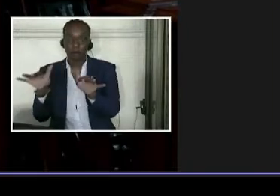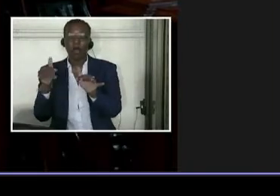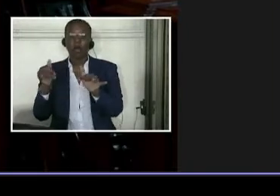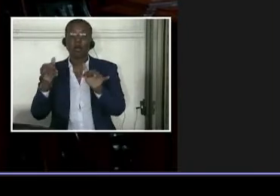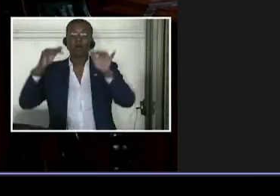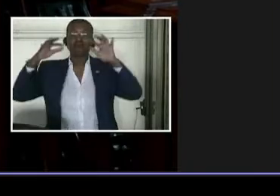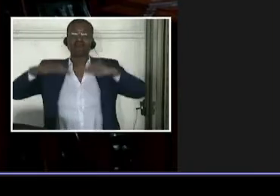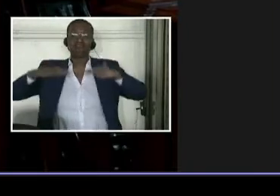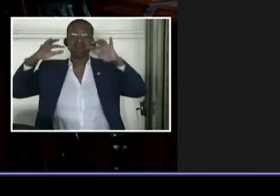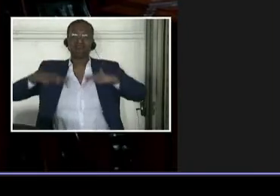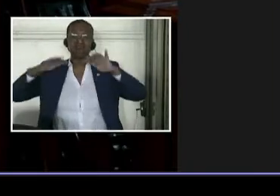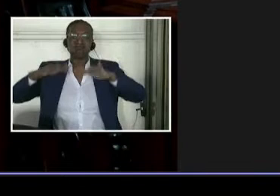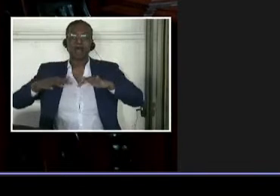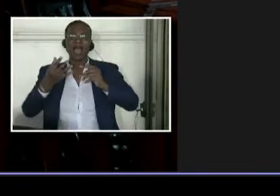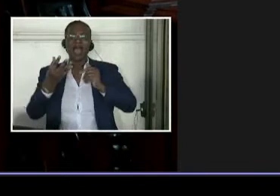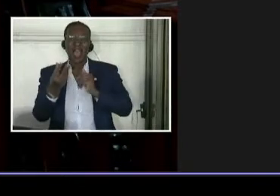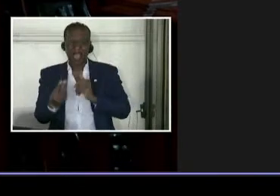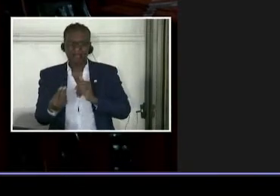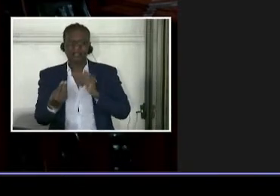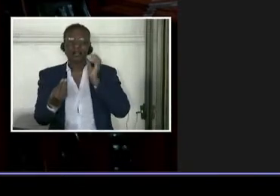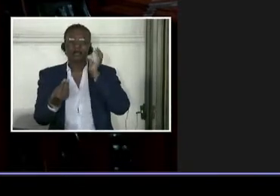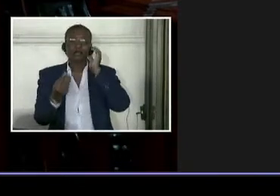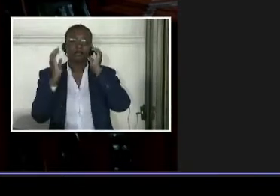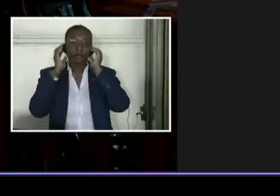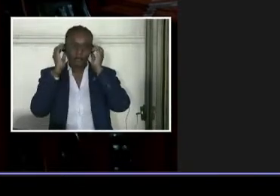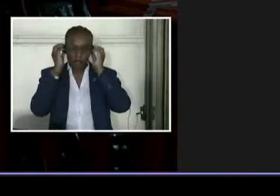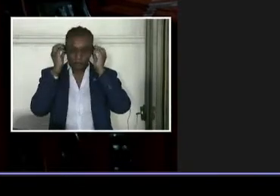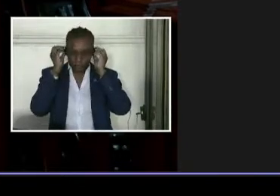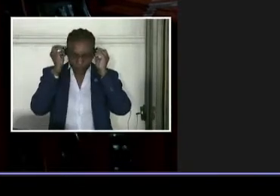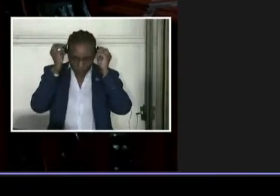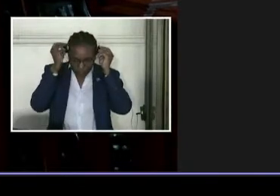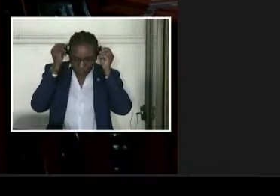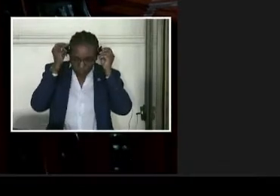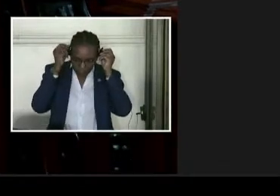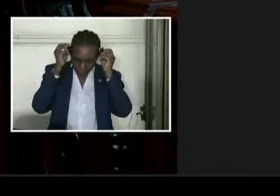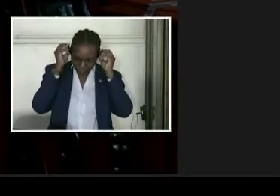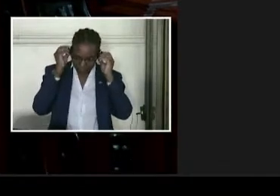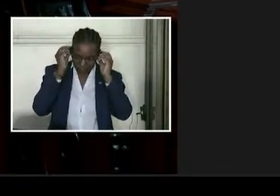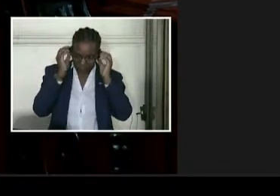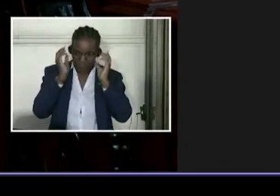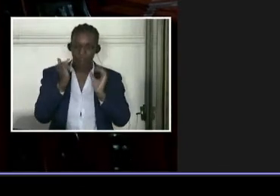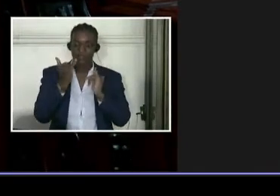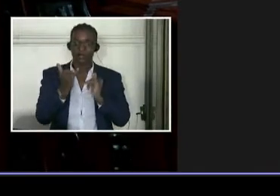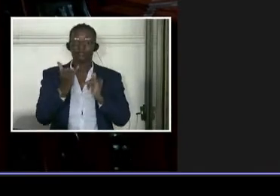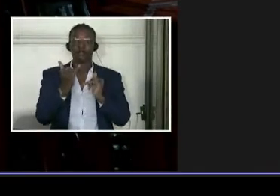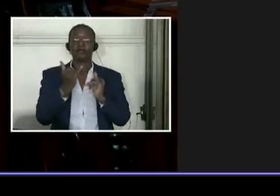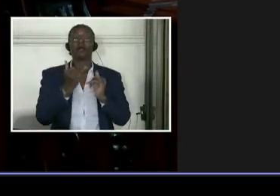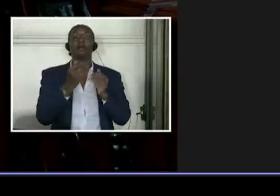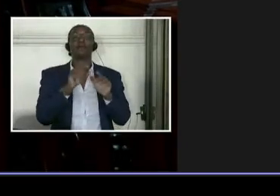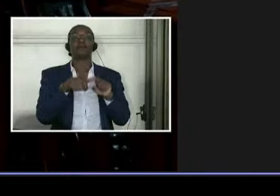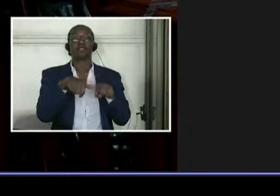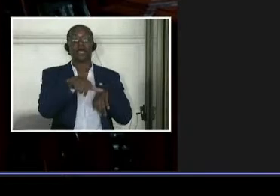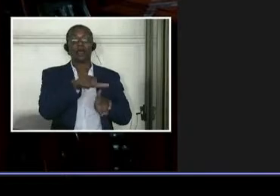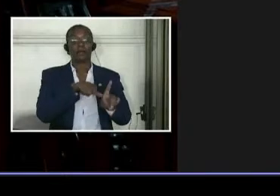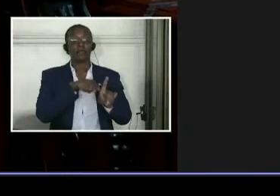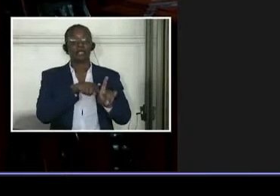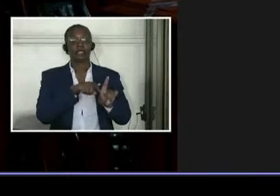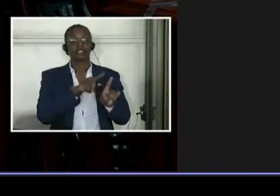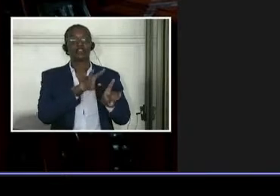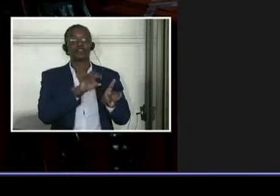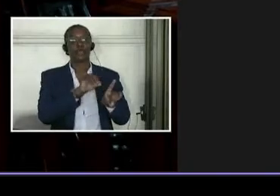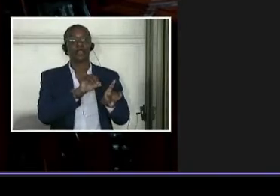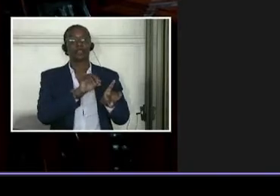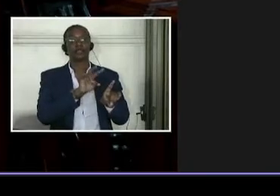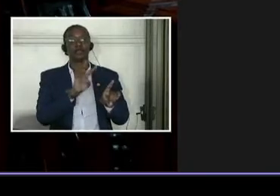rains, of heavy storms in these local municipalities. Chairperson, in the 2022 State of the